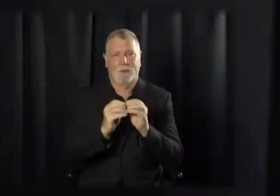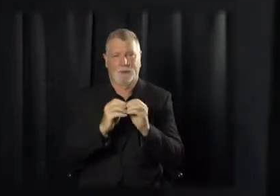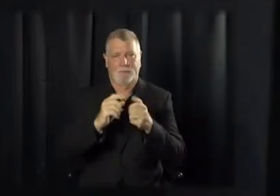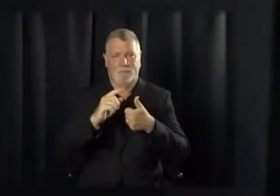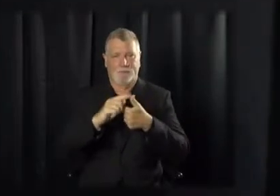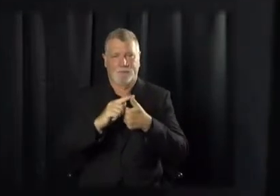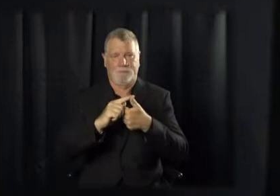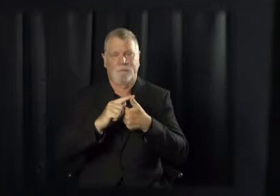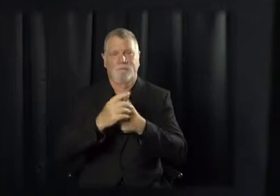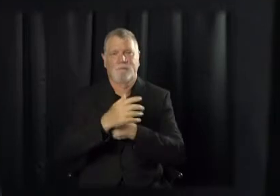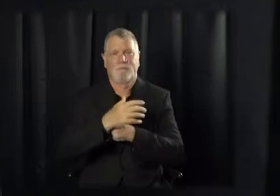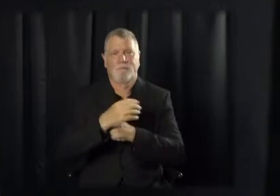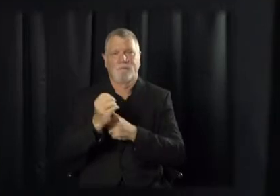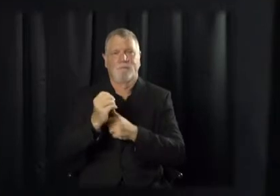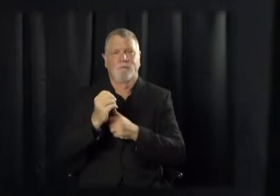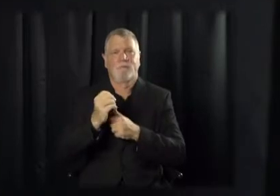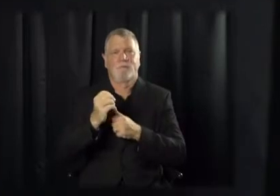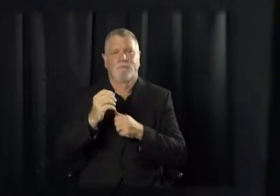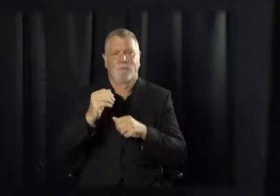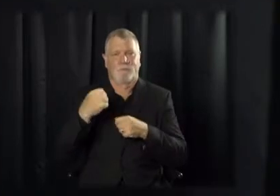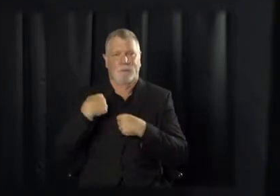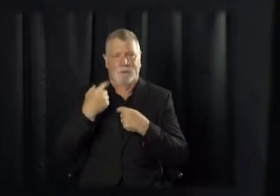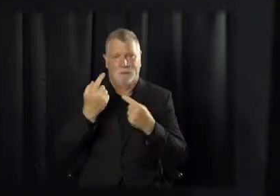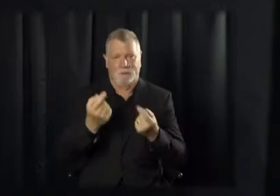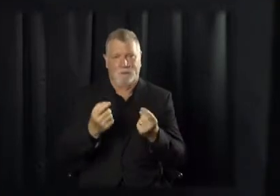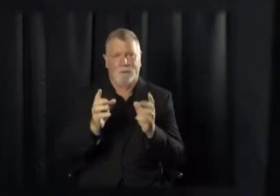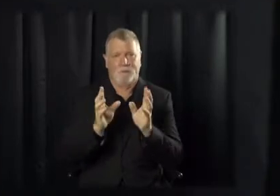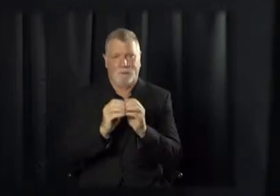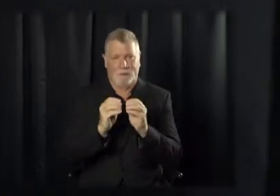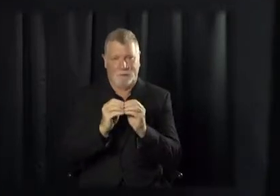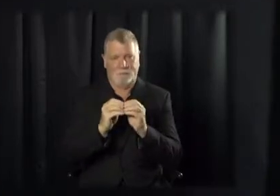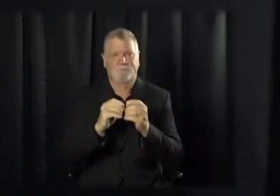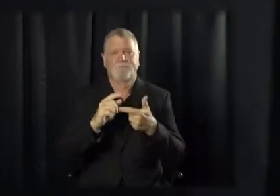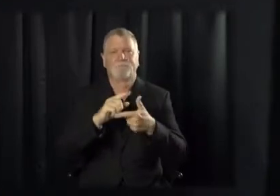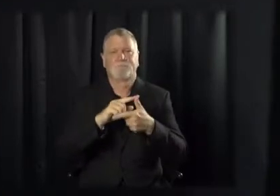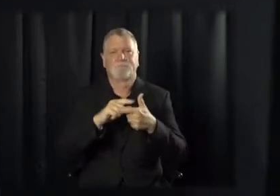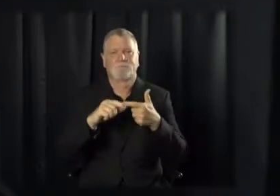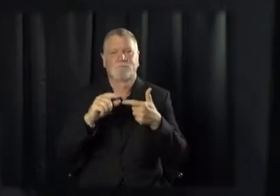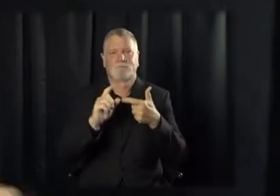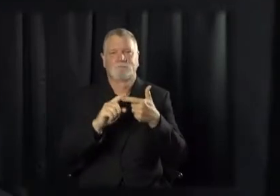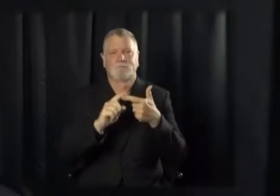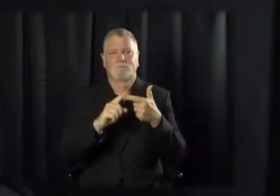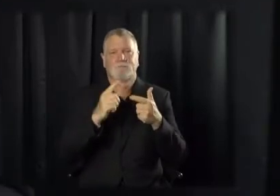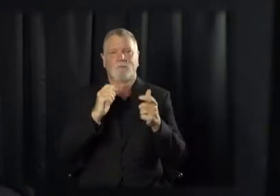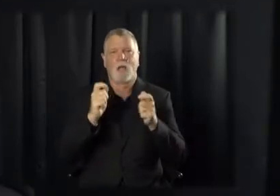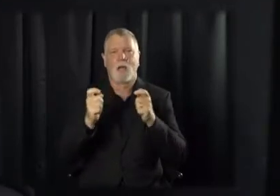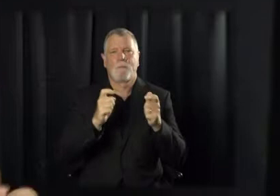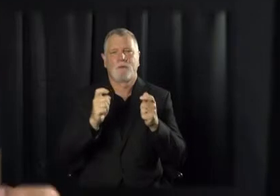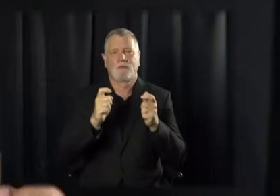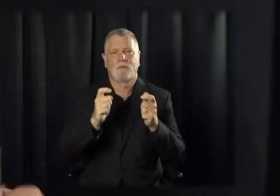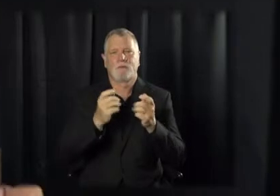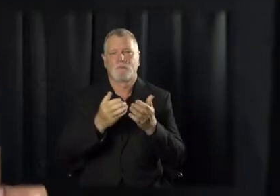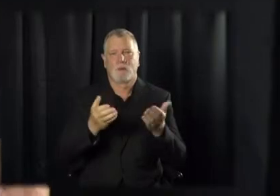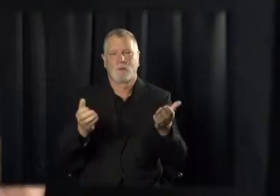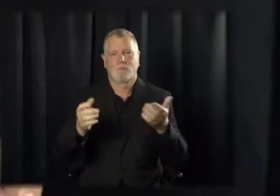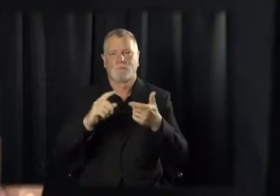and of executive sessions since the last public meeting. Second is administrative